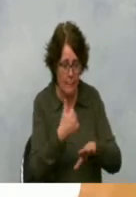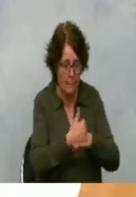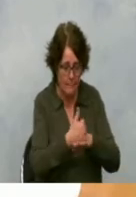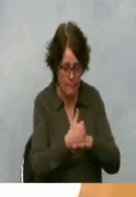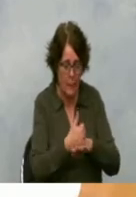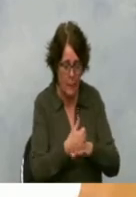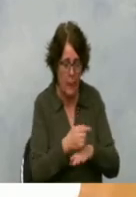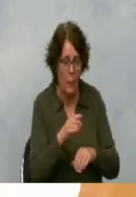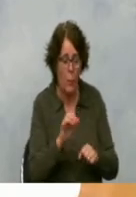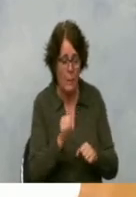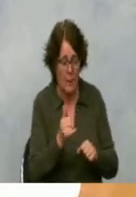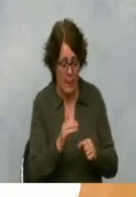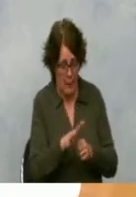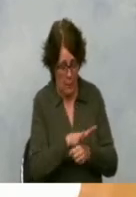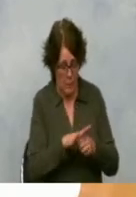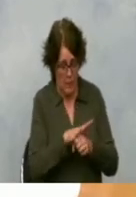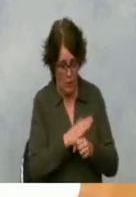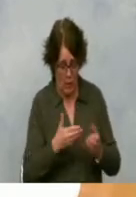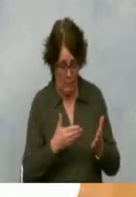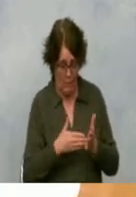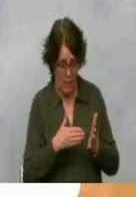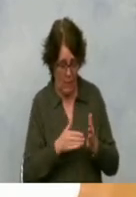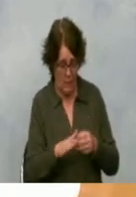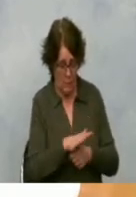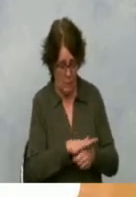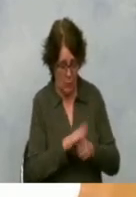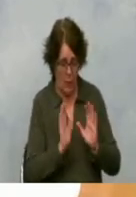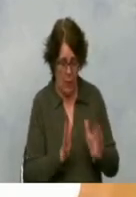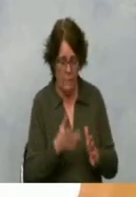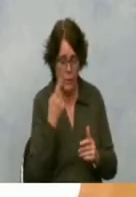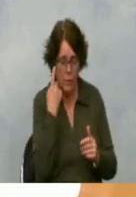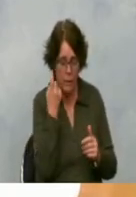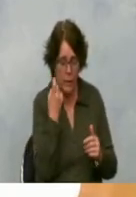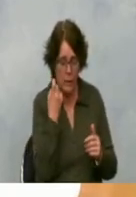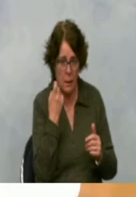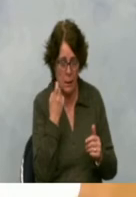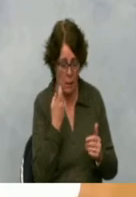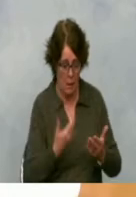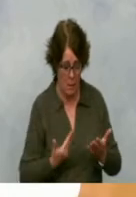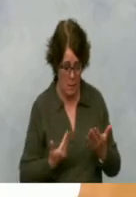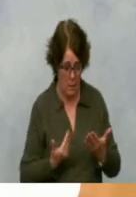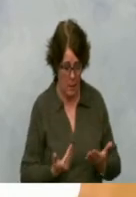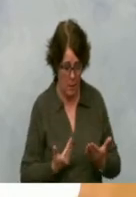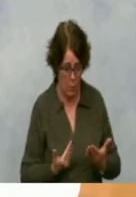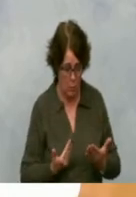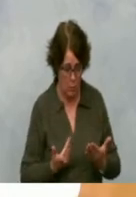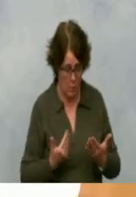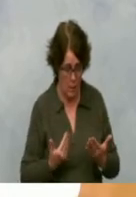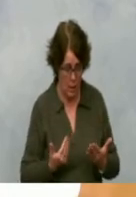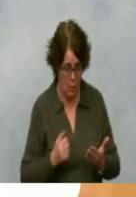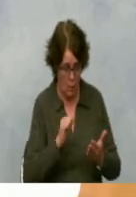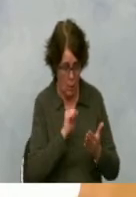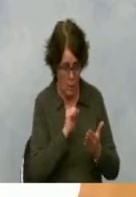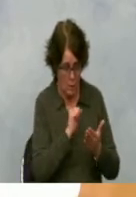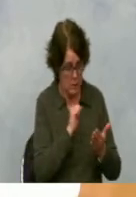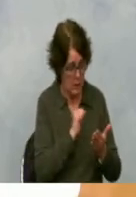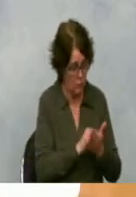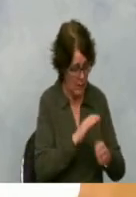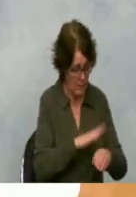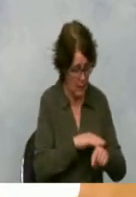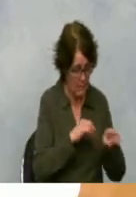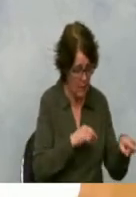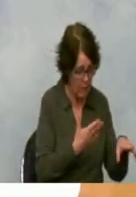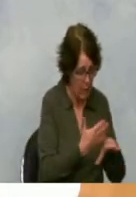where, given the current climate, we have to think about whether right now is the right time to undertake certain